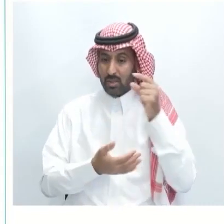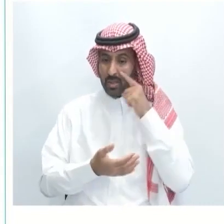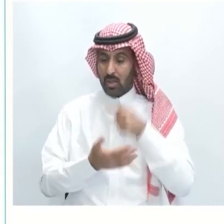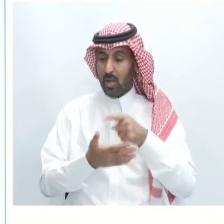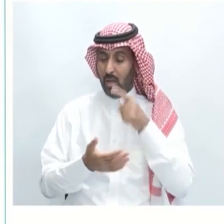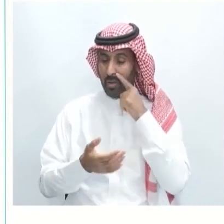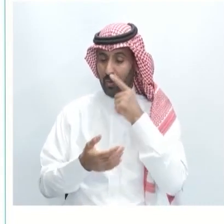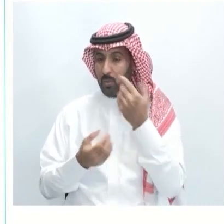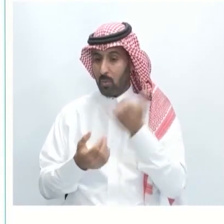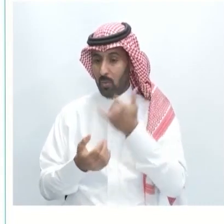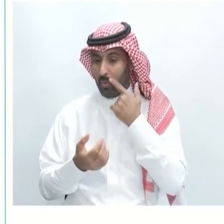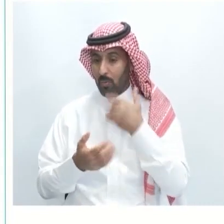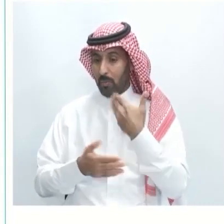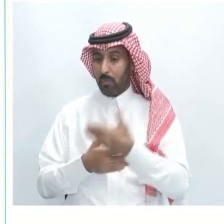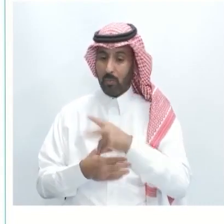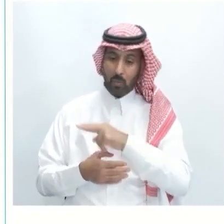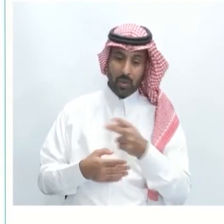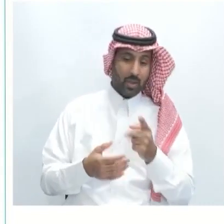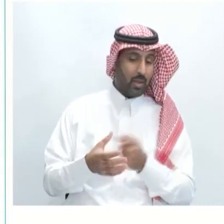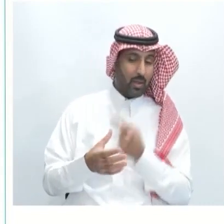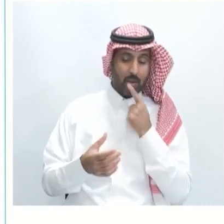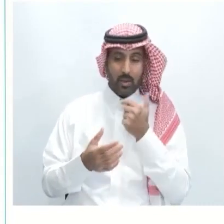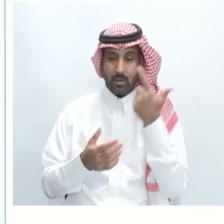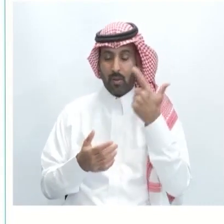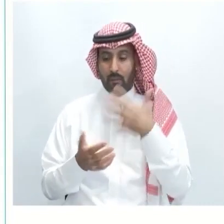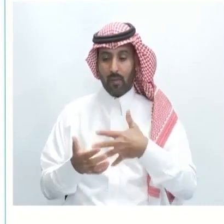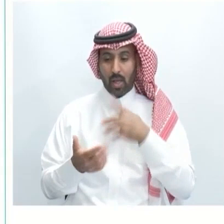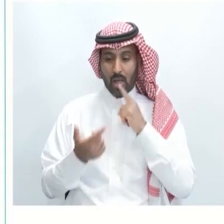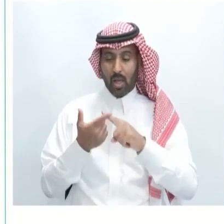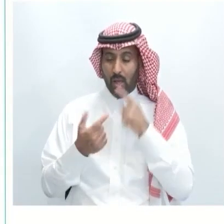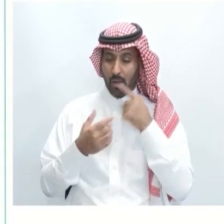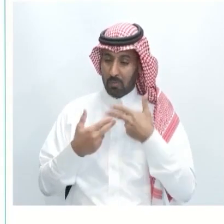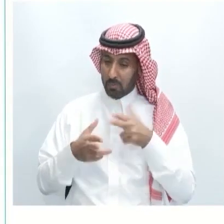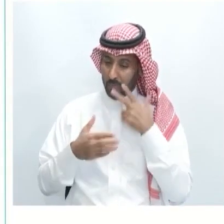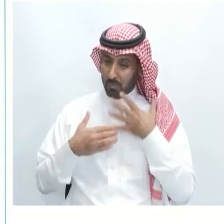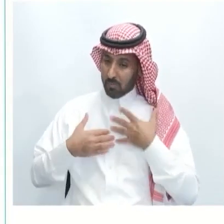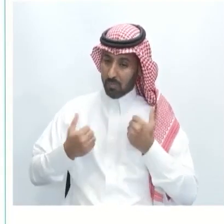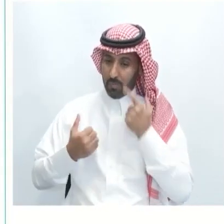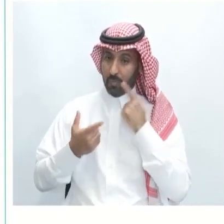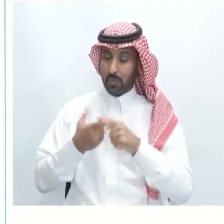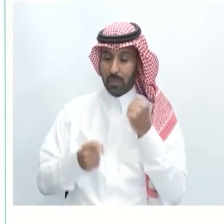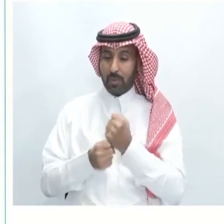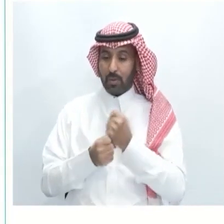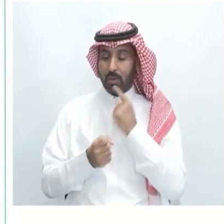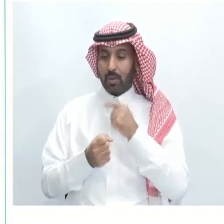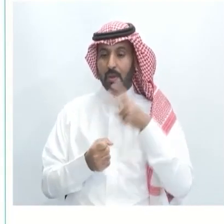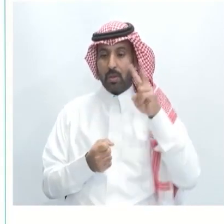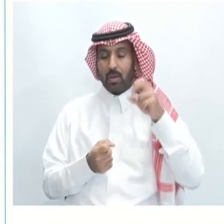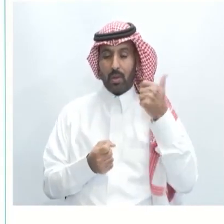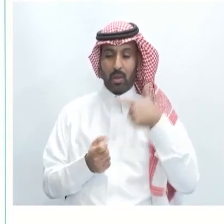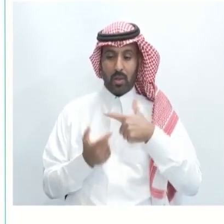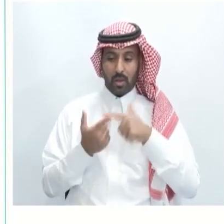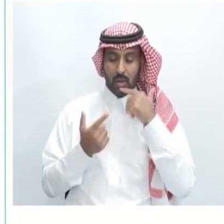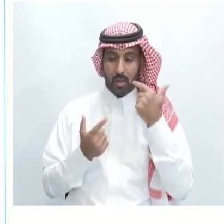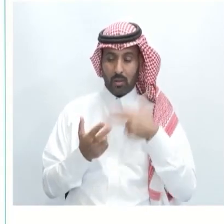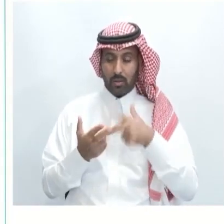proved to be an interesting exception. With a 75% satisfaction rating, pediatricians have a 27%